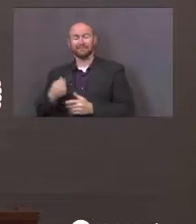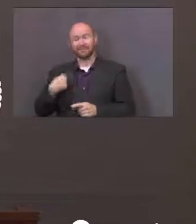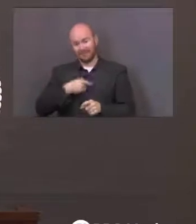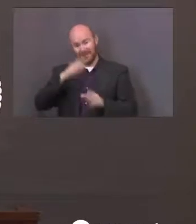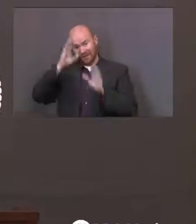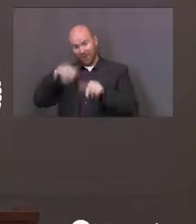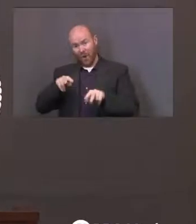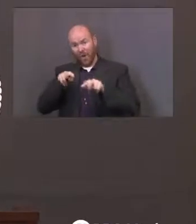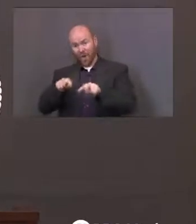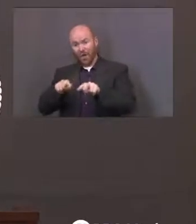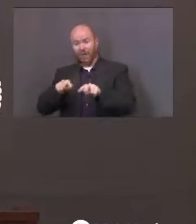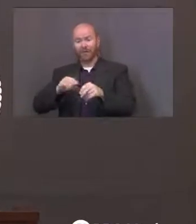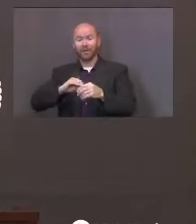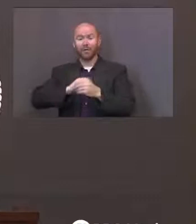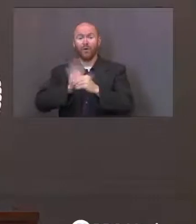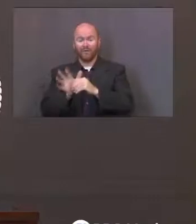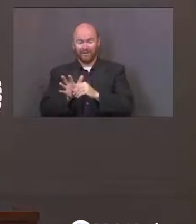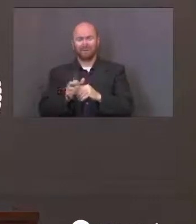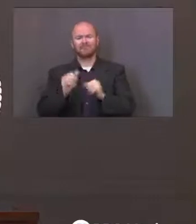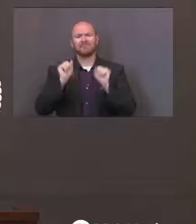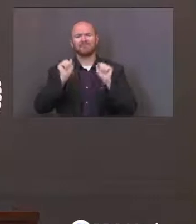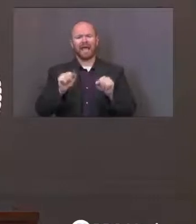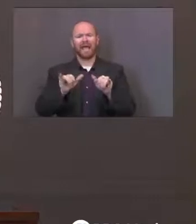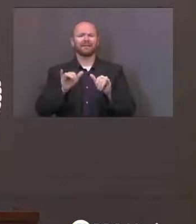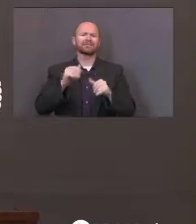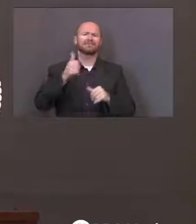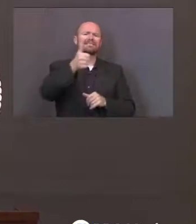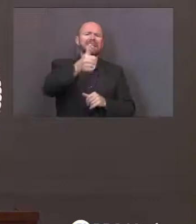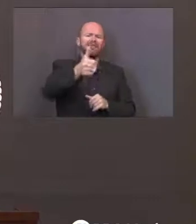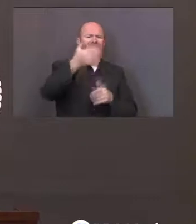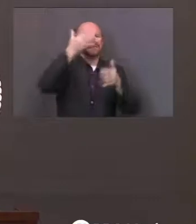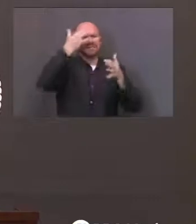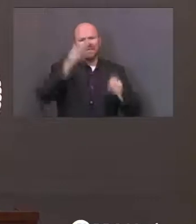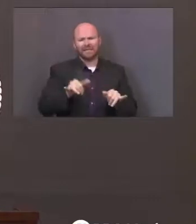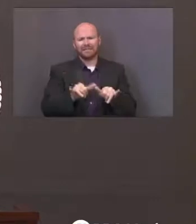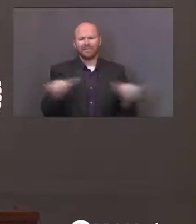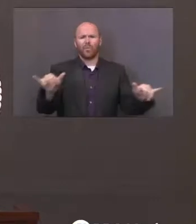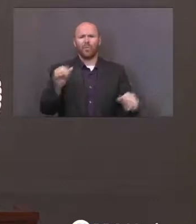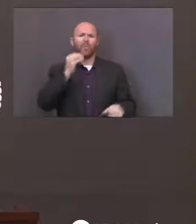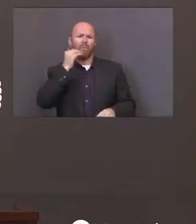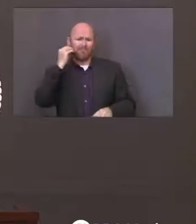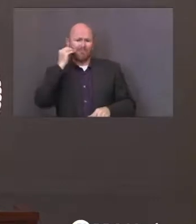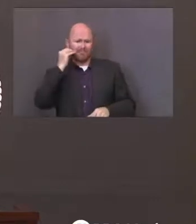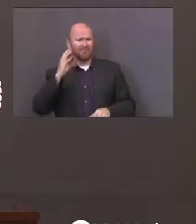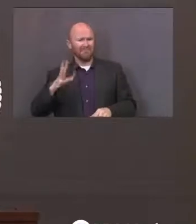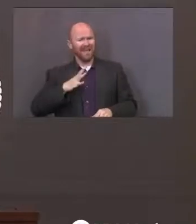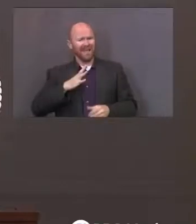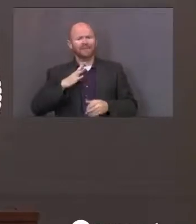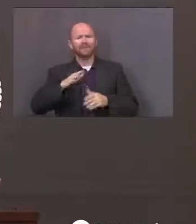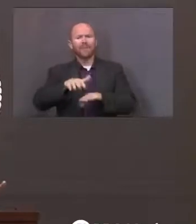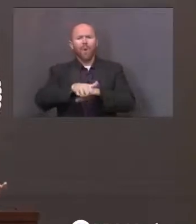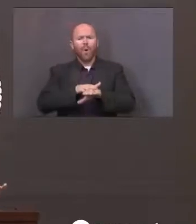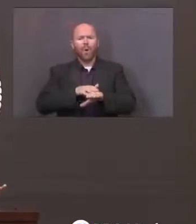COVID, we can self-isolate and we can try to stop the spread. But as we do that, we have to look on a holistic